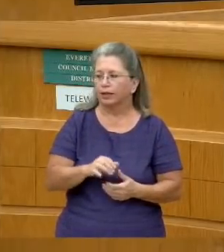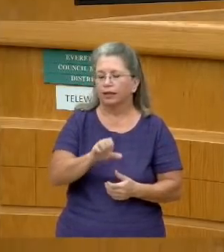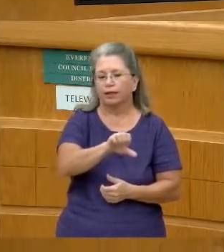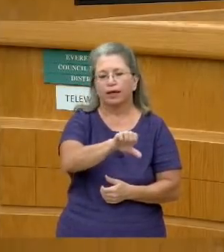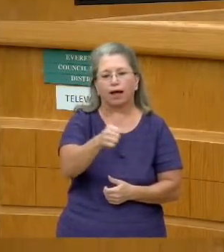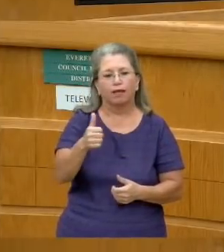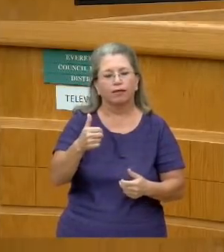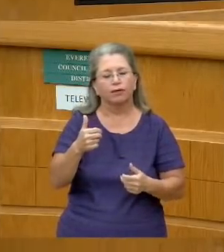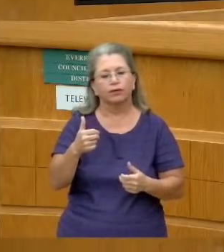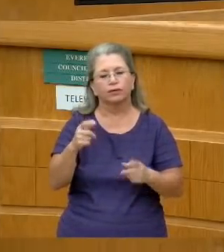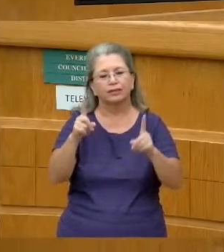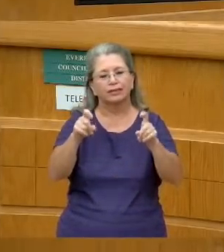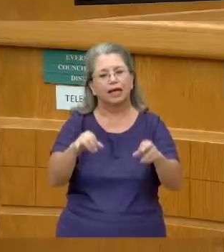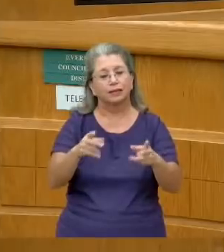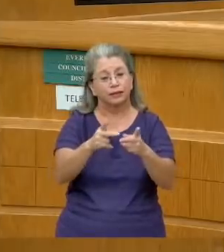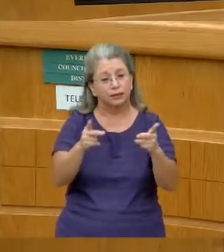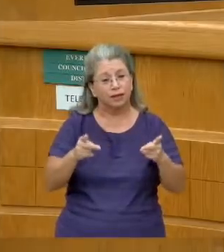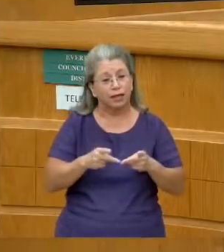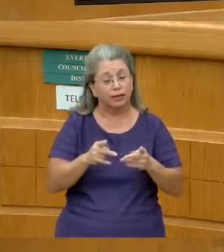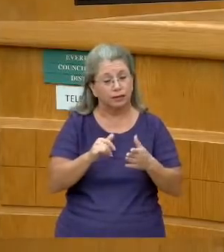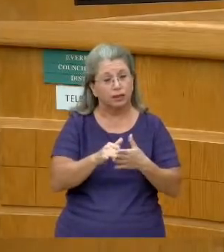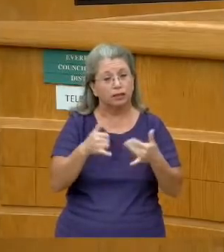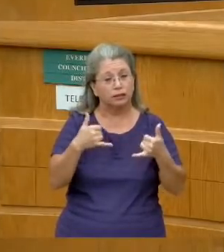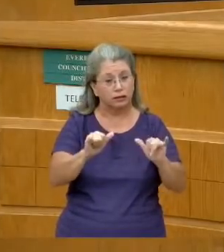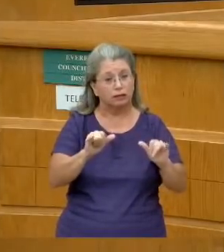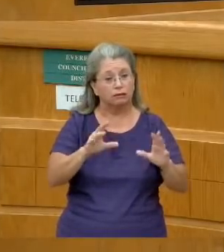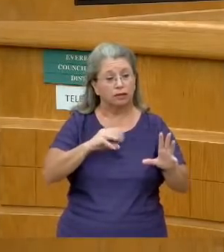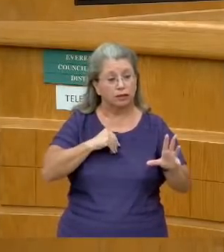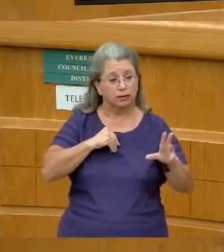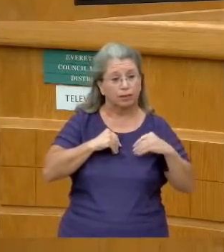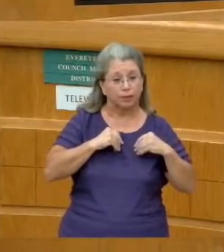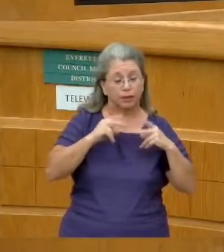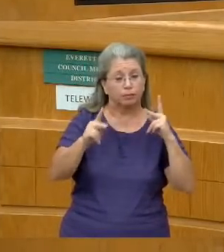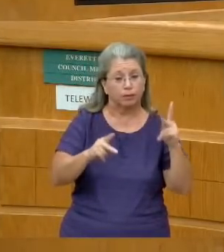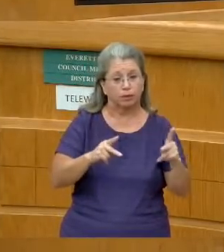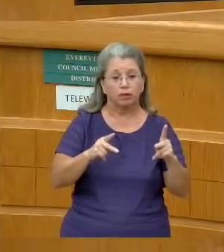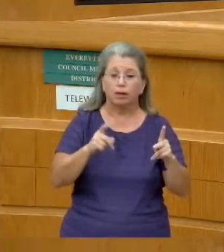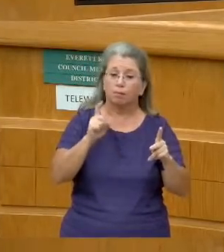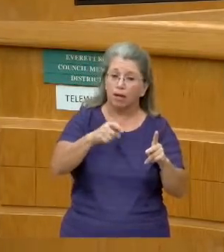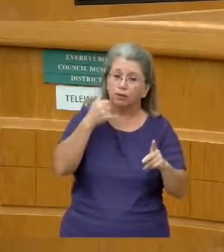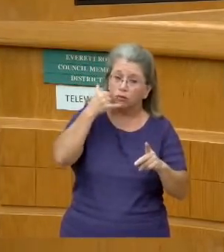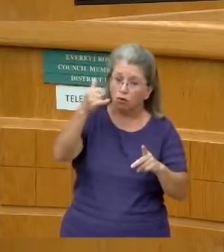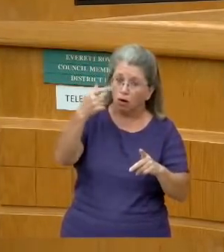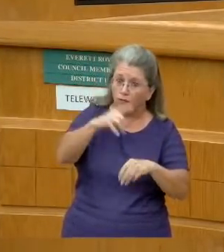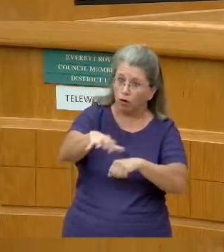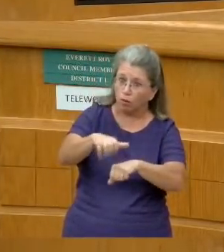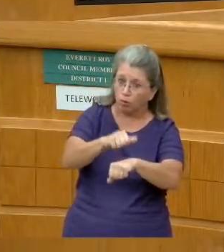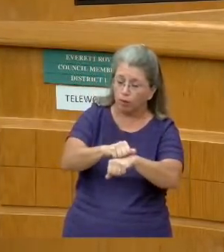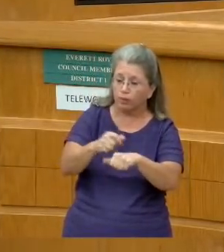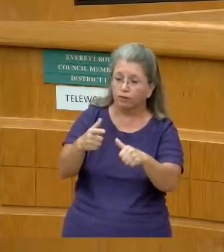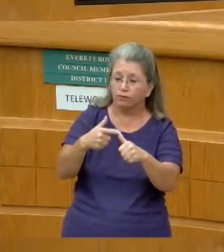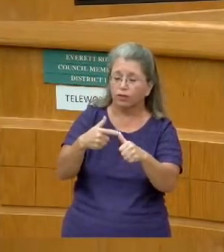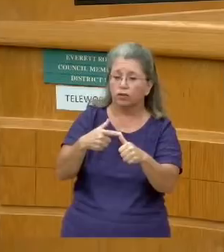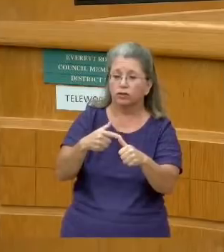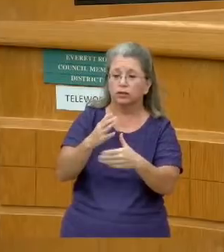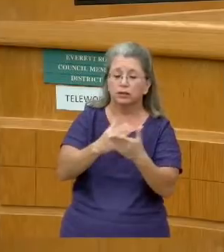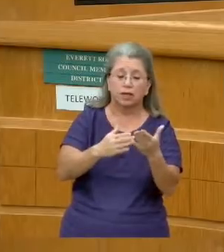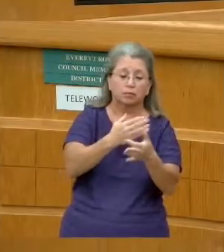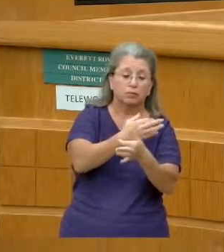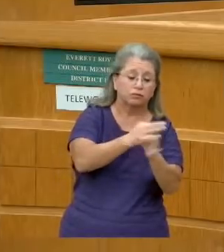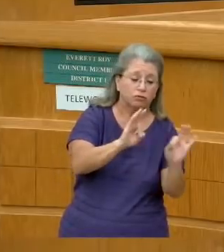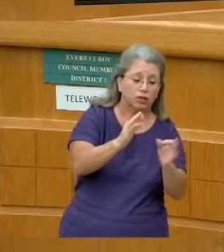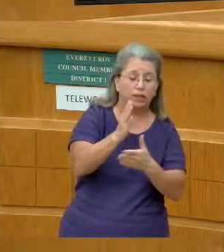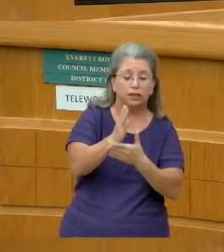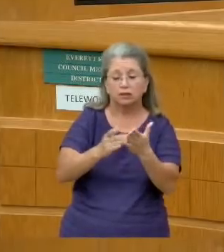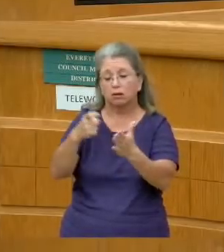still open and still accepting persons by appointment only. You have to call, though. Some of them are free, some of them